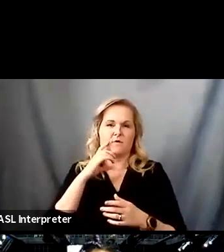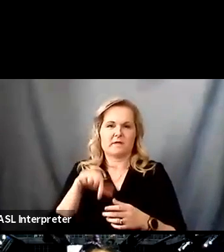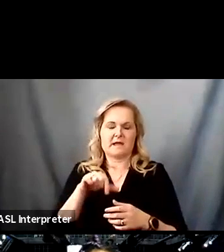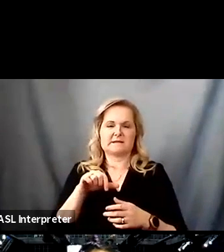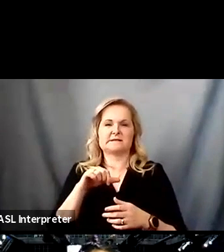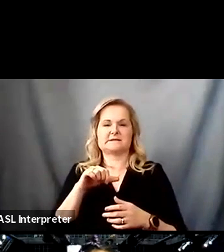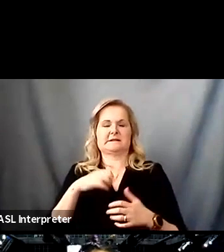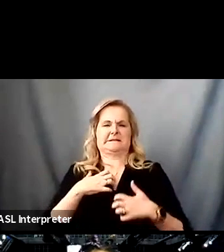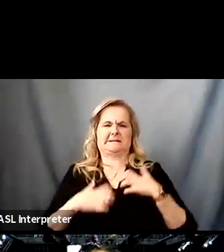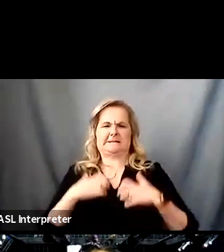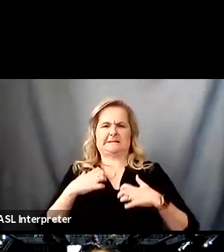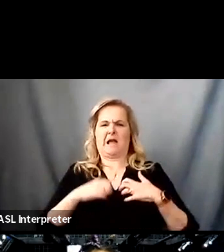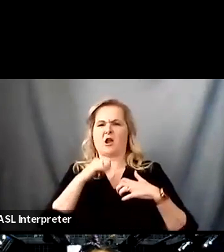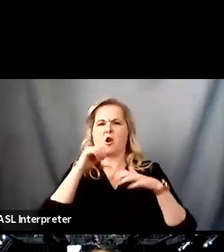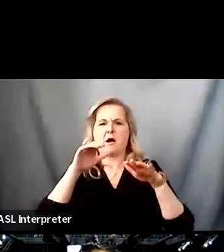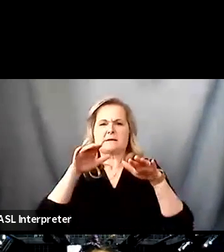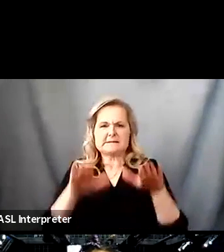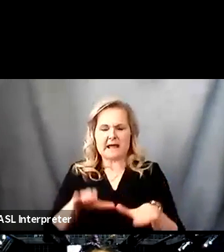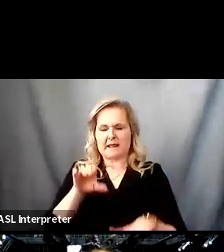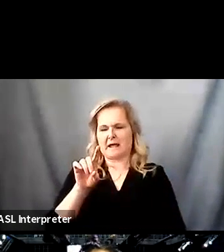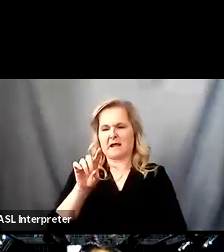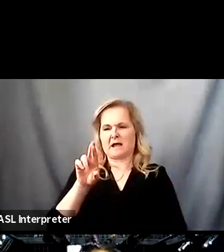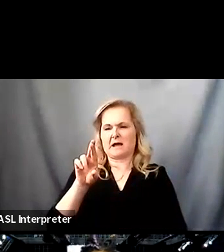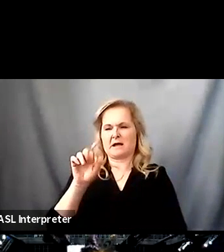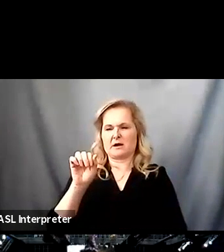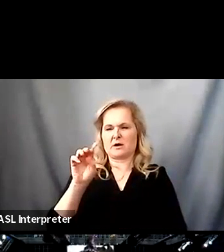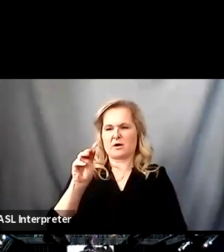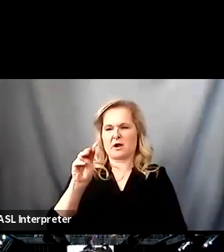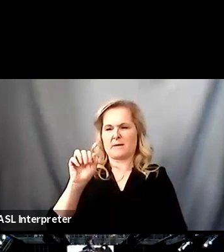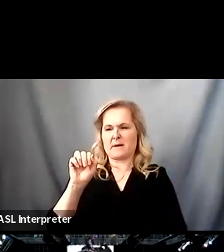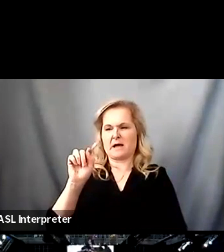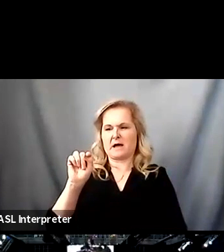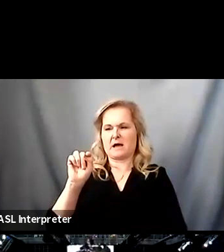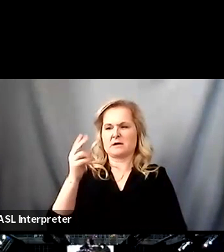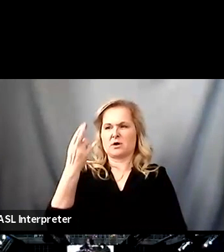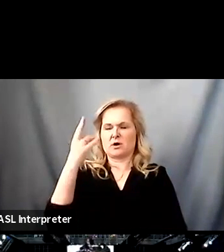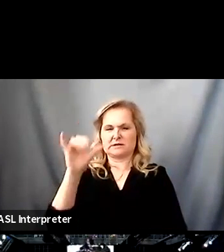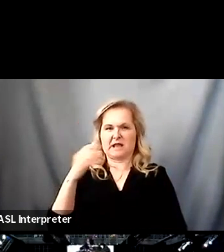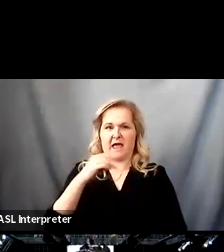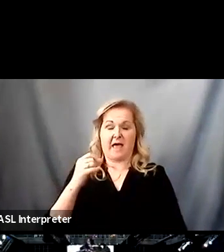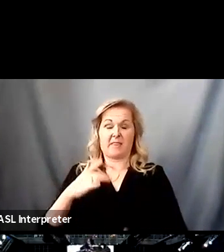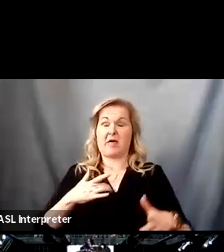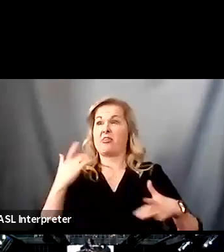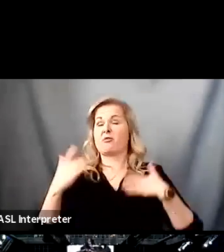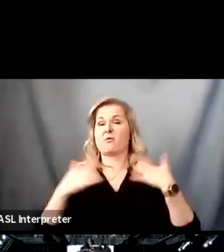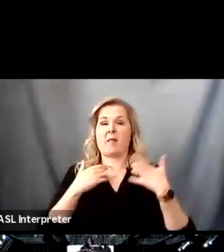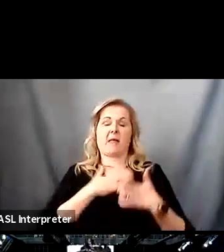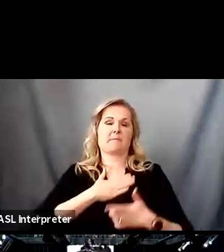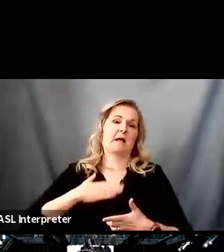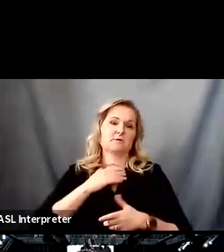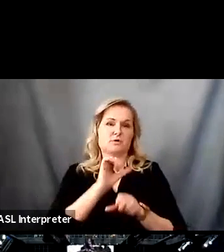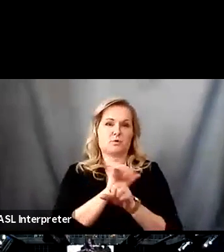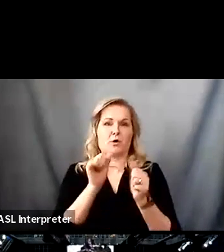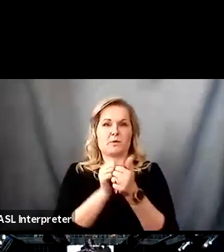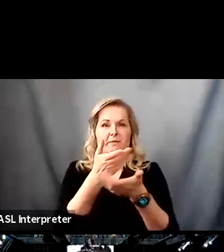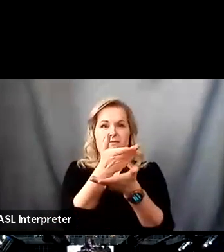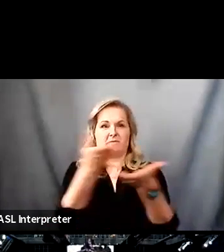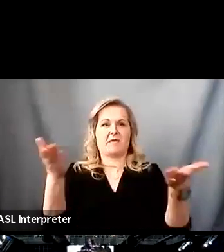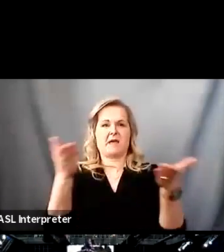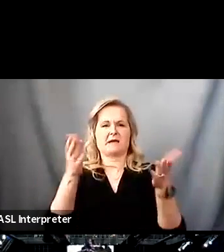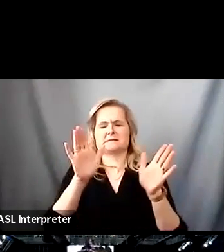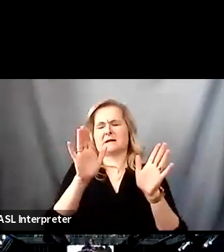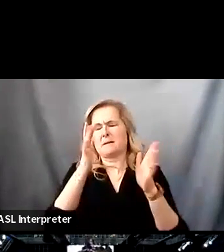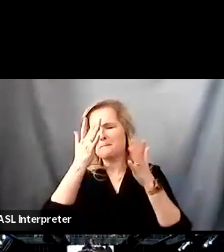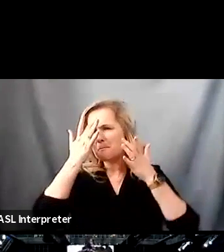Dramaturgy, and have the thrilling pleasure of being able to work with these brilliant minds and hearts and bodies